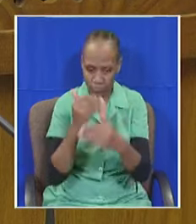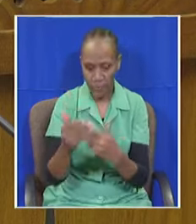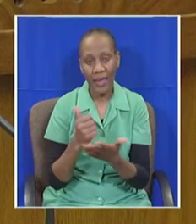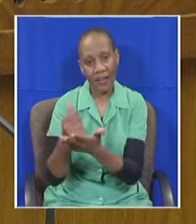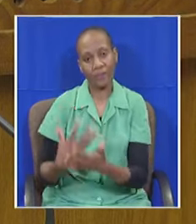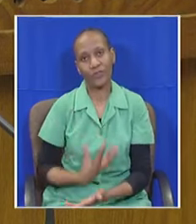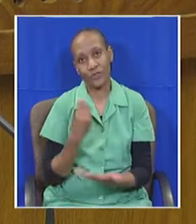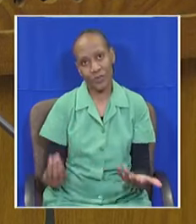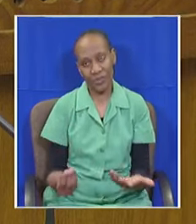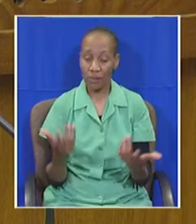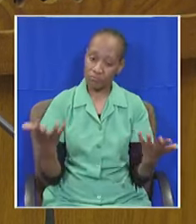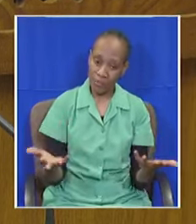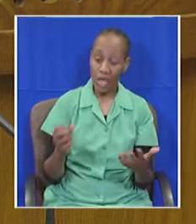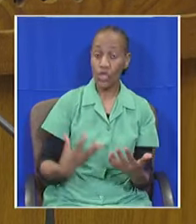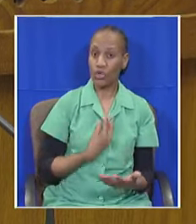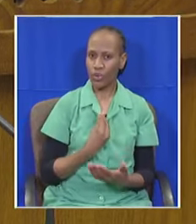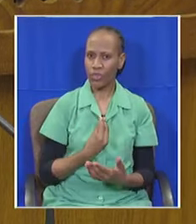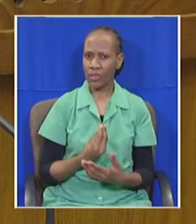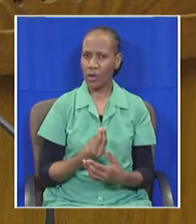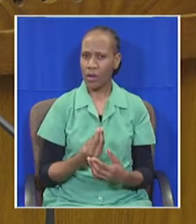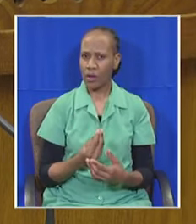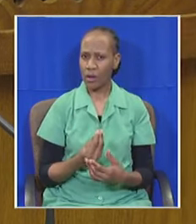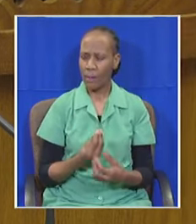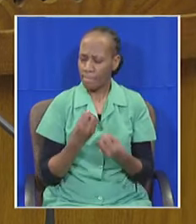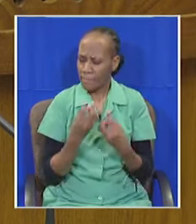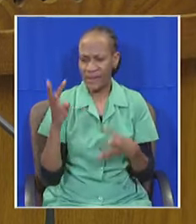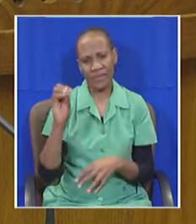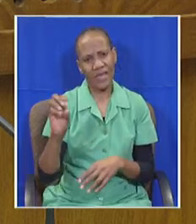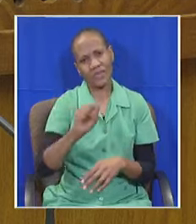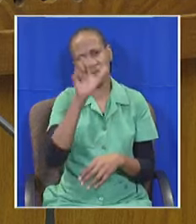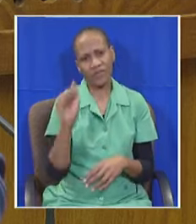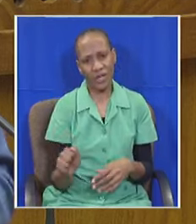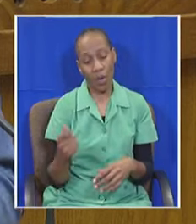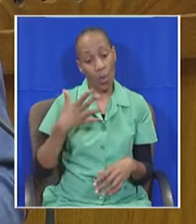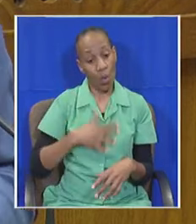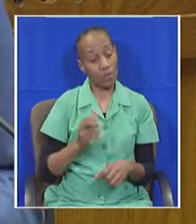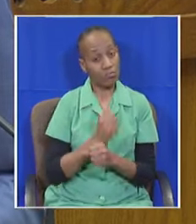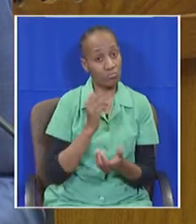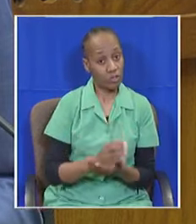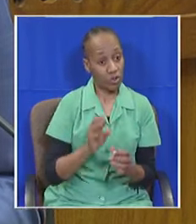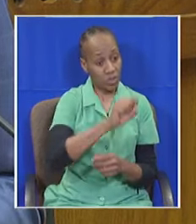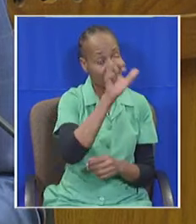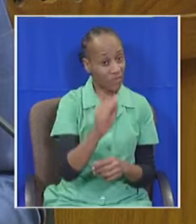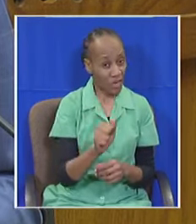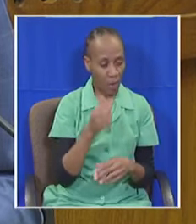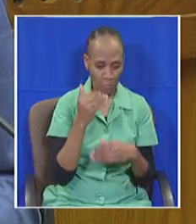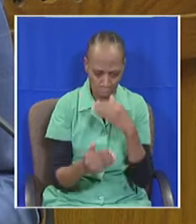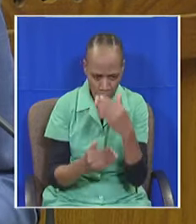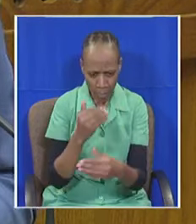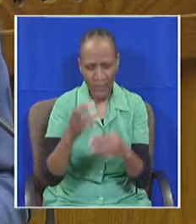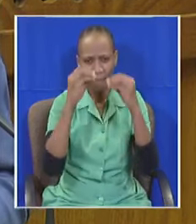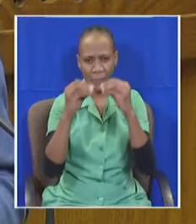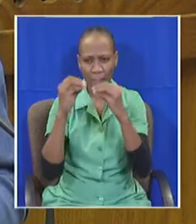way, the largest proportion of the South African populace. In our quest to sharpen the country's global competitive edge and industrial